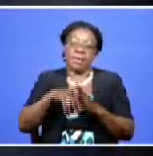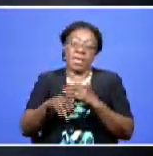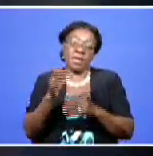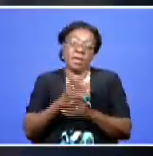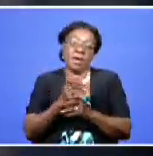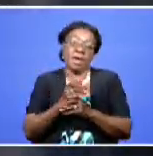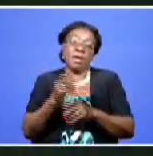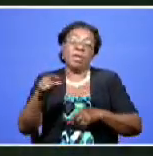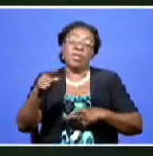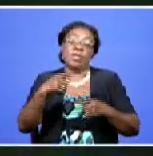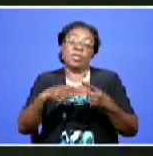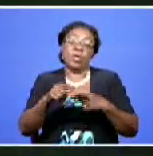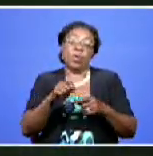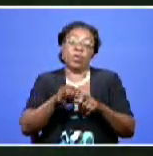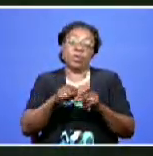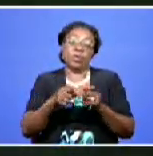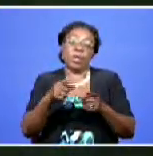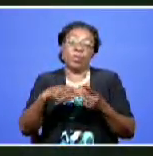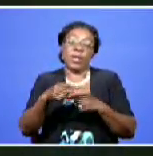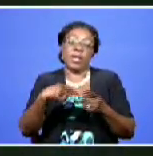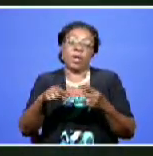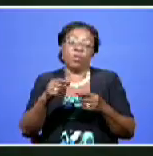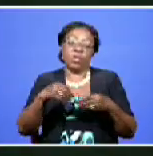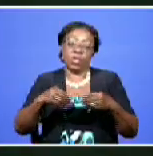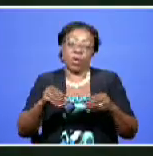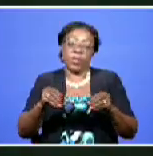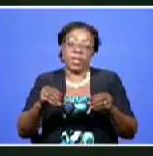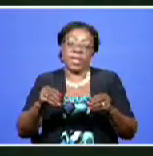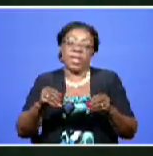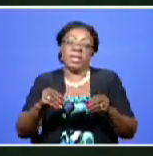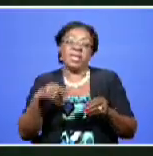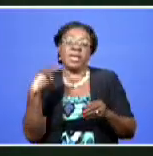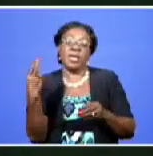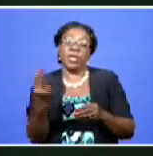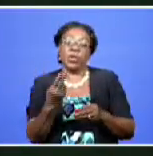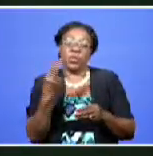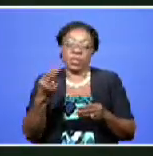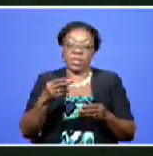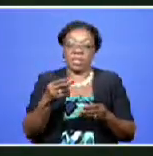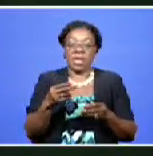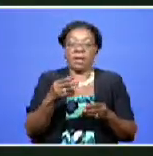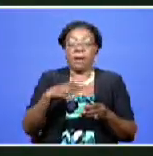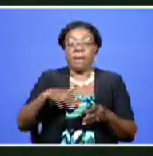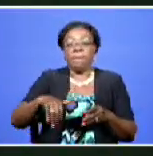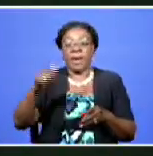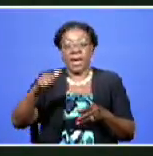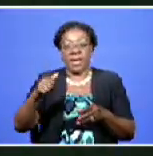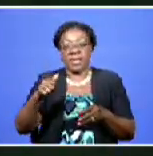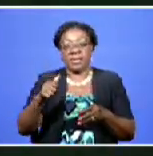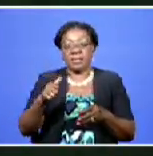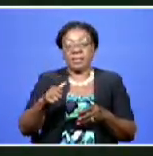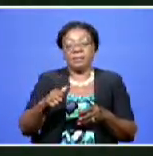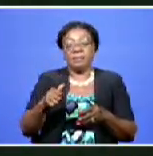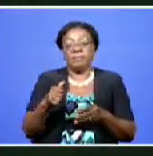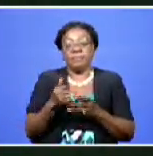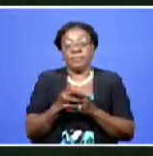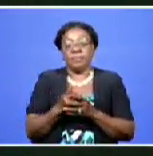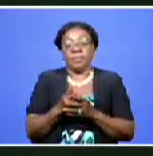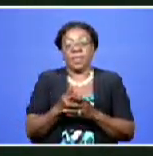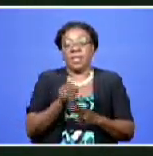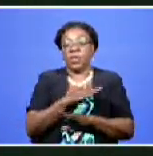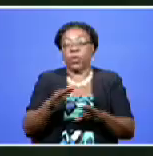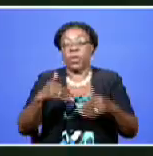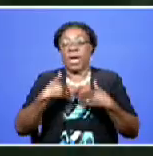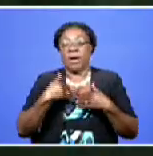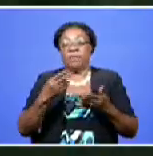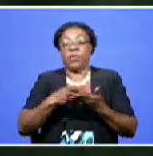store. You ensure that you use the correct reusable bags for meats, poultry, or fish, and clean and dry them before